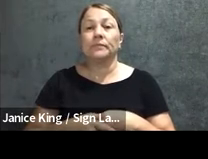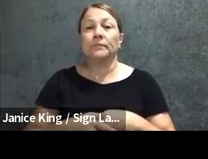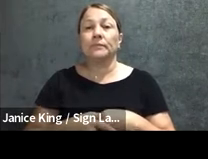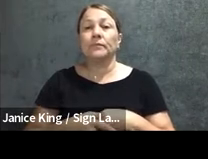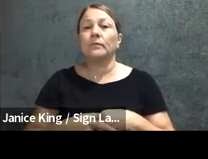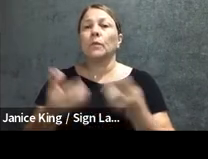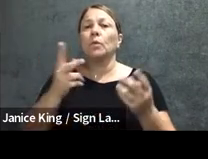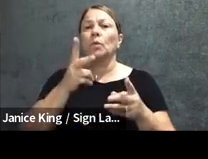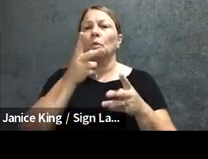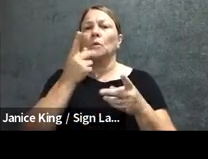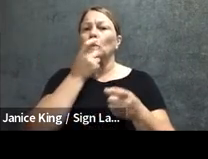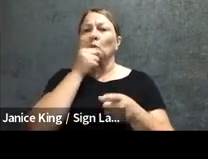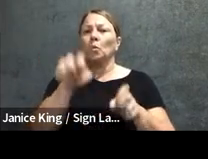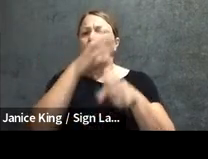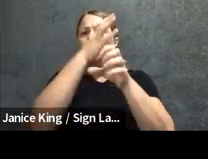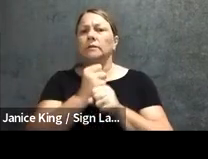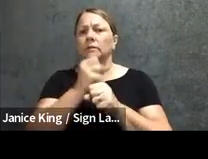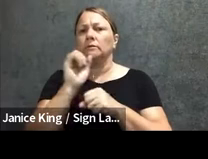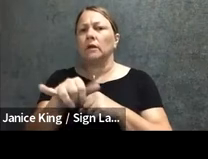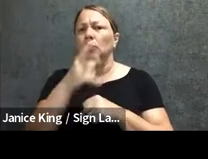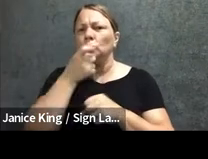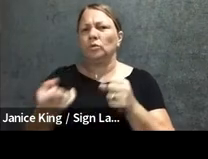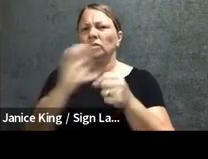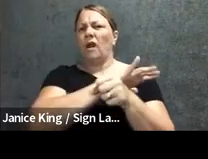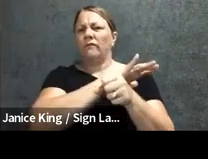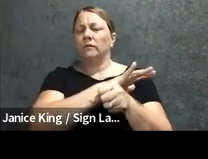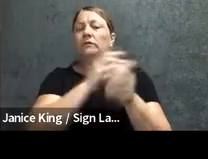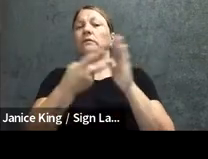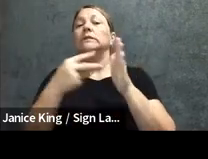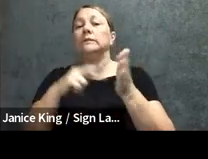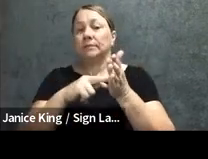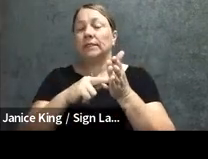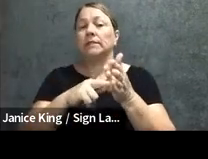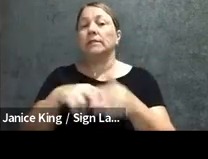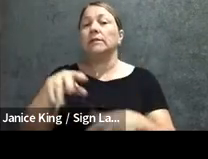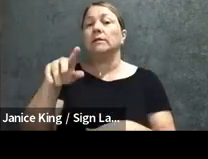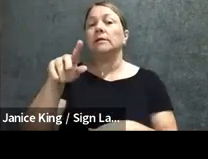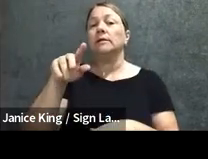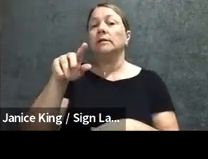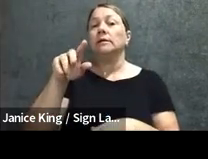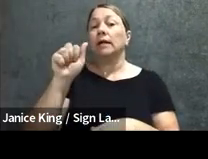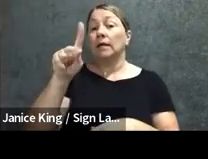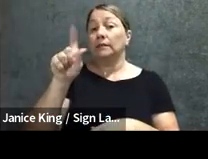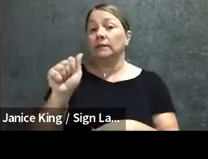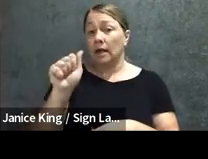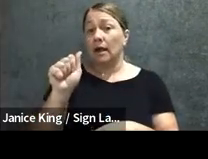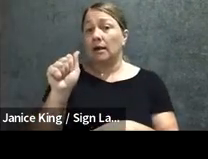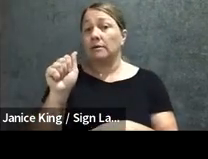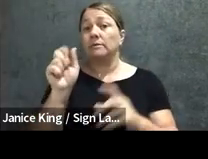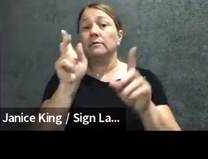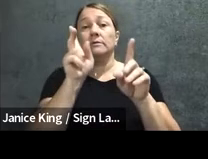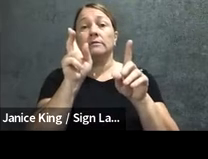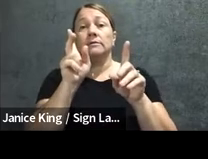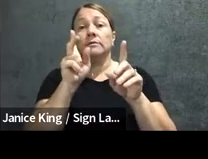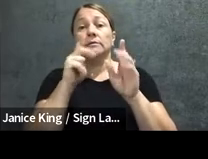Who is covered by the ADA? The ADA applies to employers with 15 or more